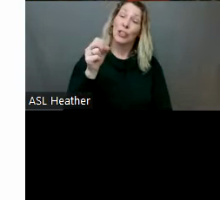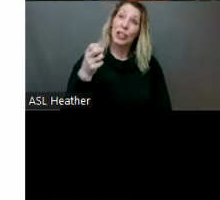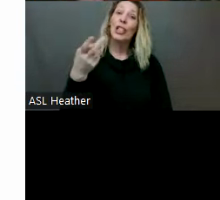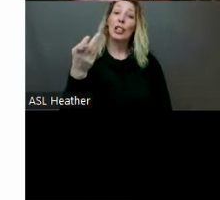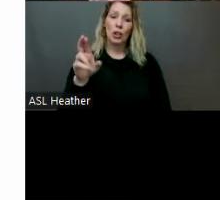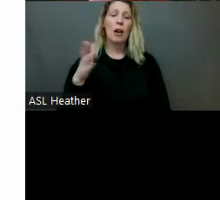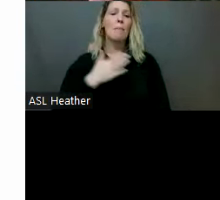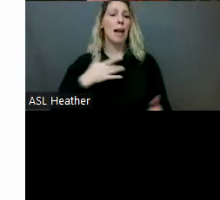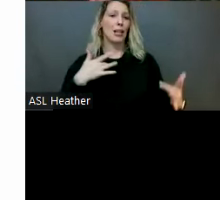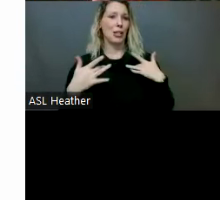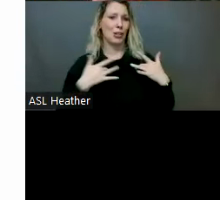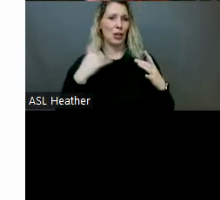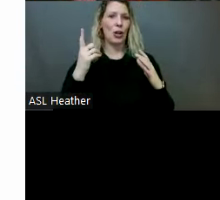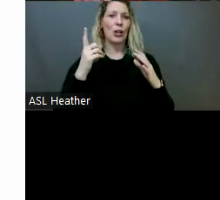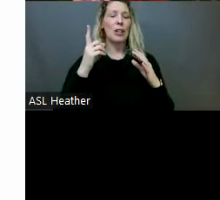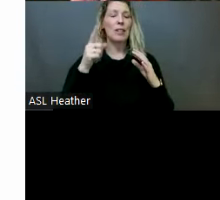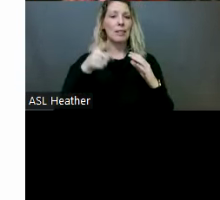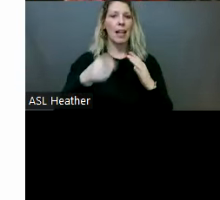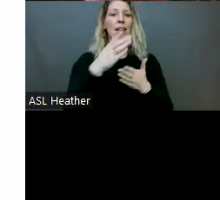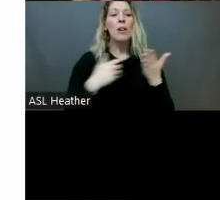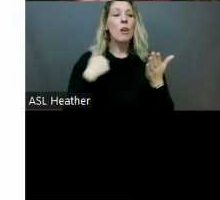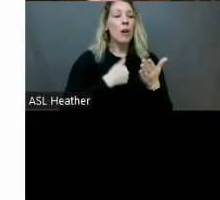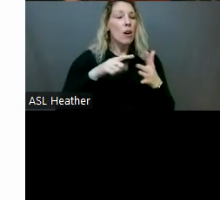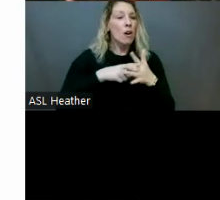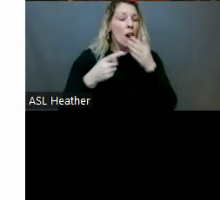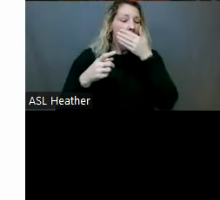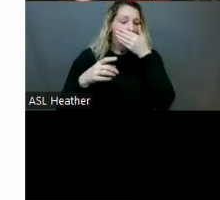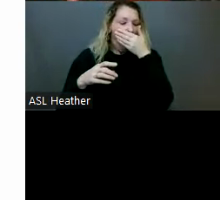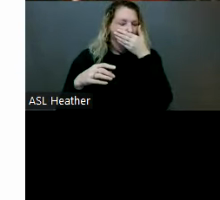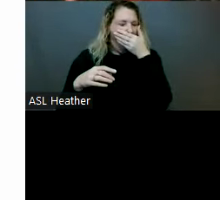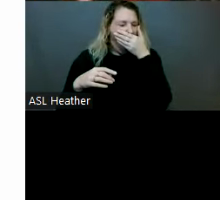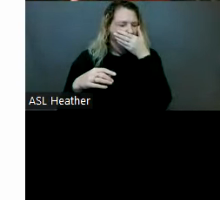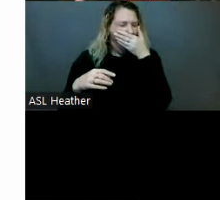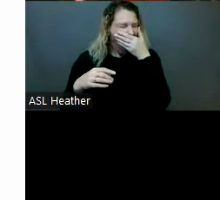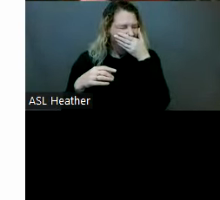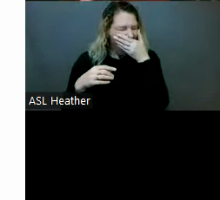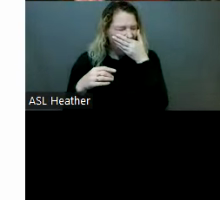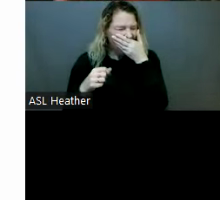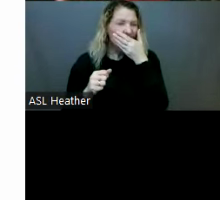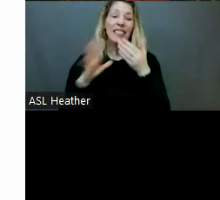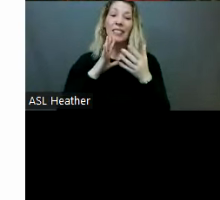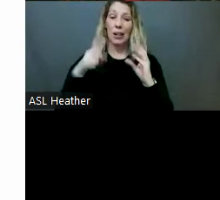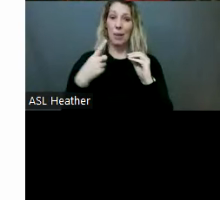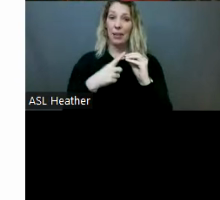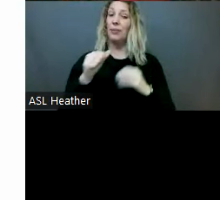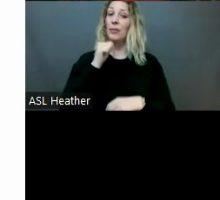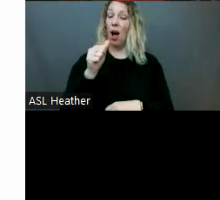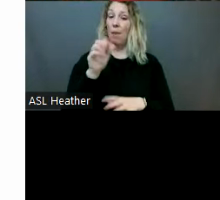about this section was we had originally talked about not providing portions of the